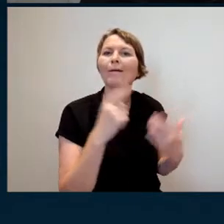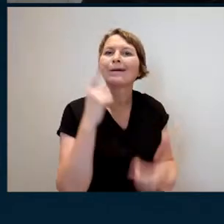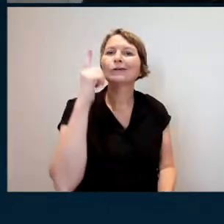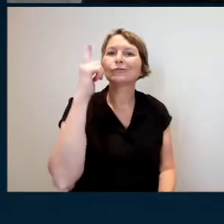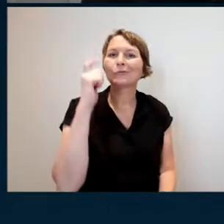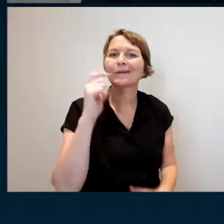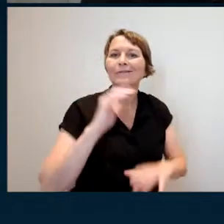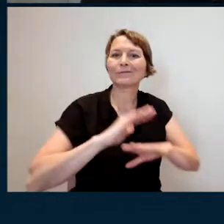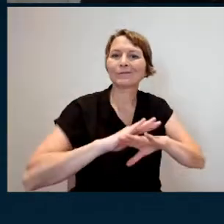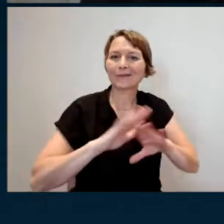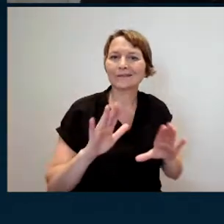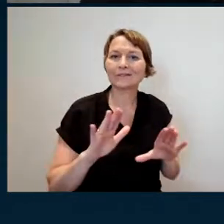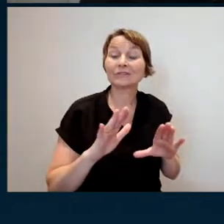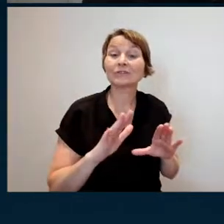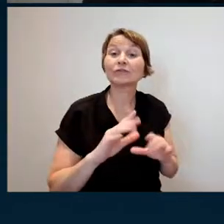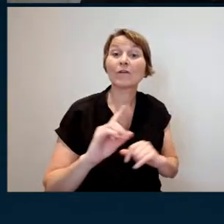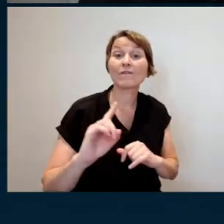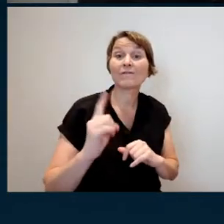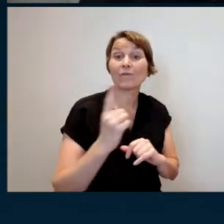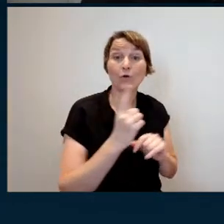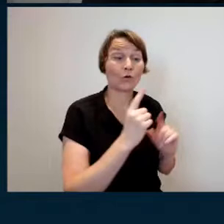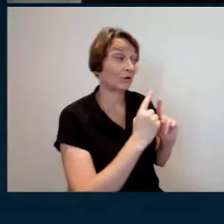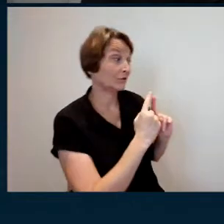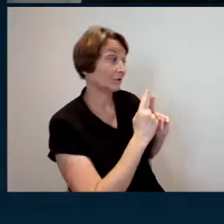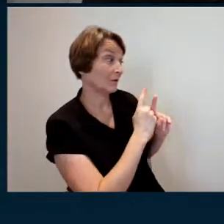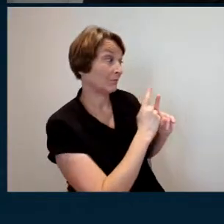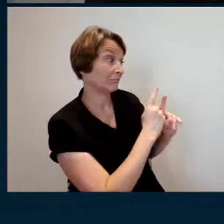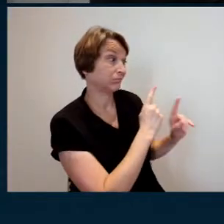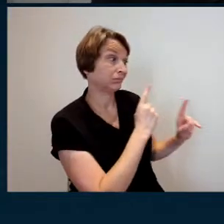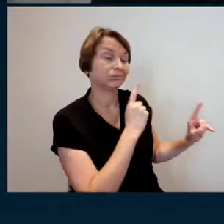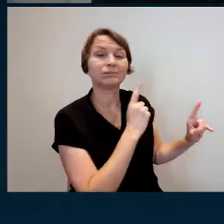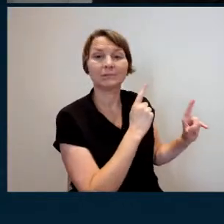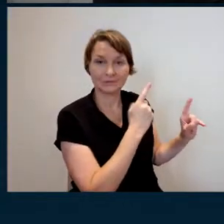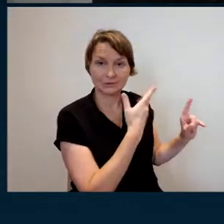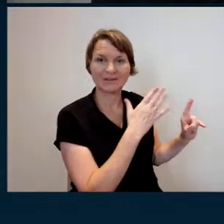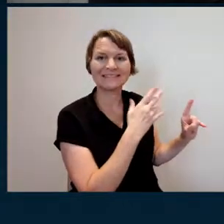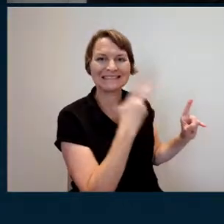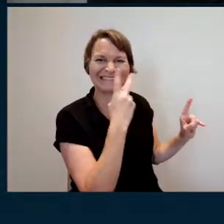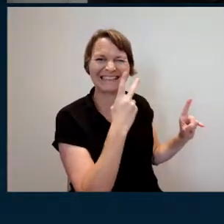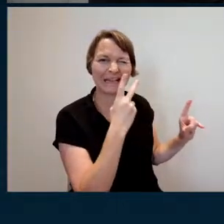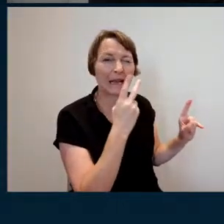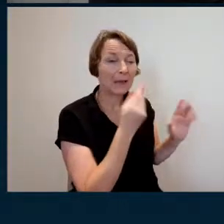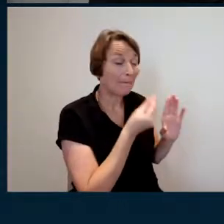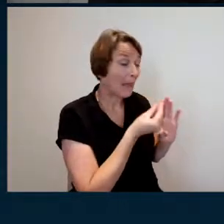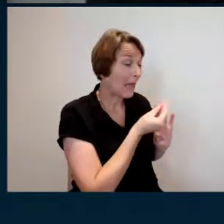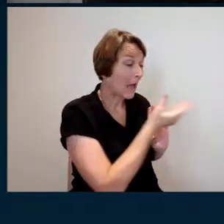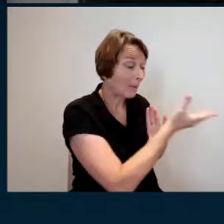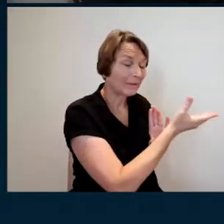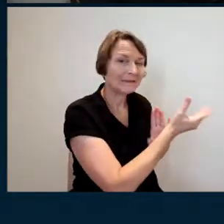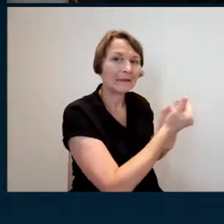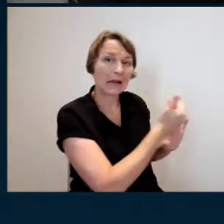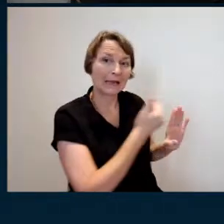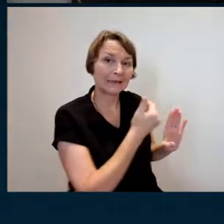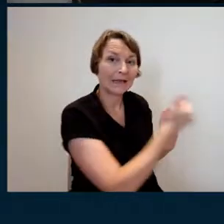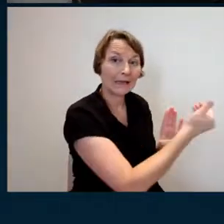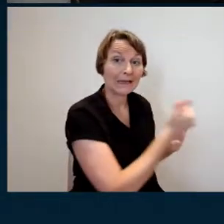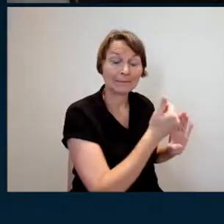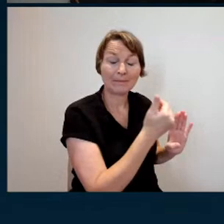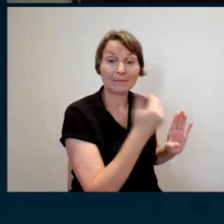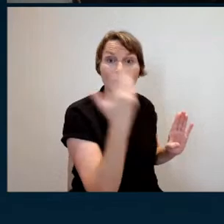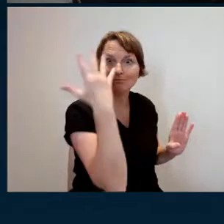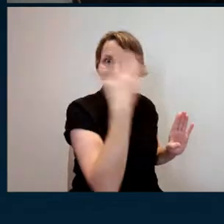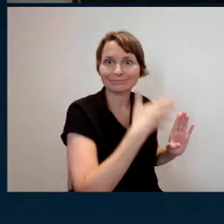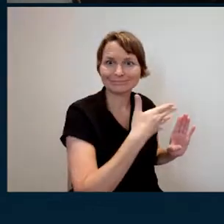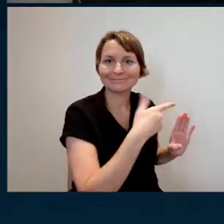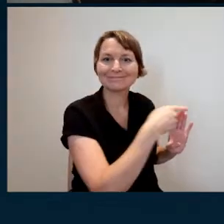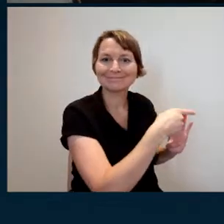queue is now working with it. And here I can still catch a bit of output. Like I said, if you're a bit too late or a bit too early, you might miss it. And it's not